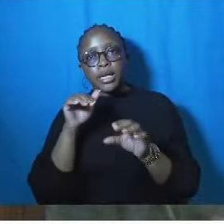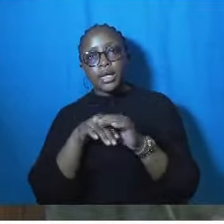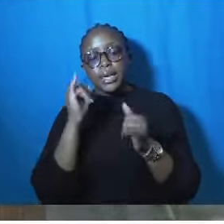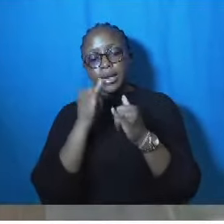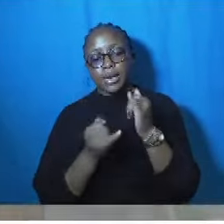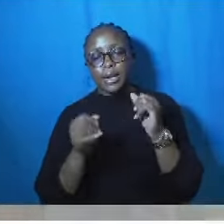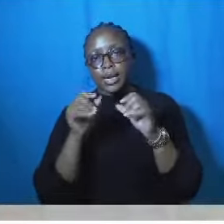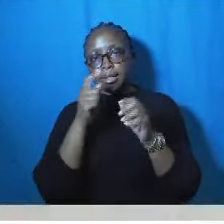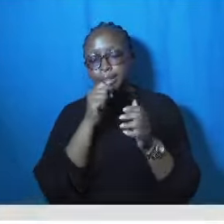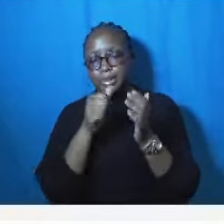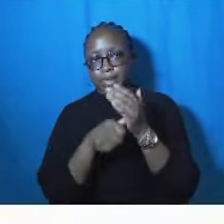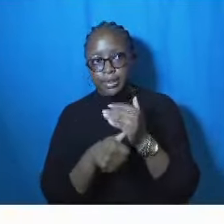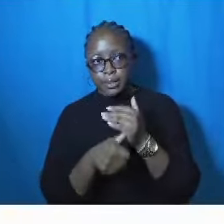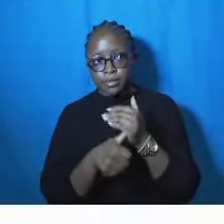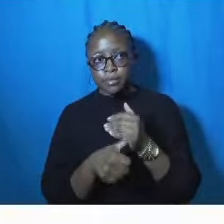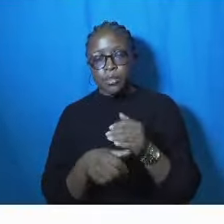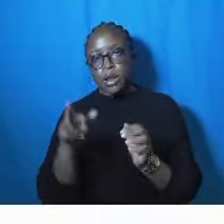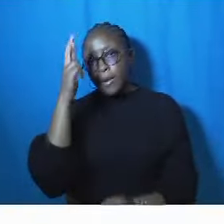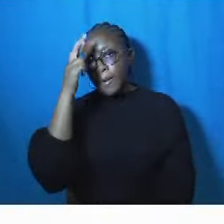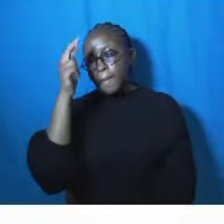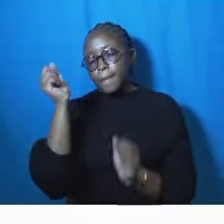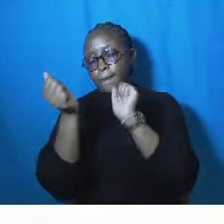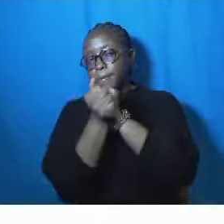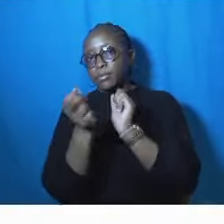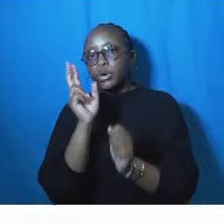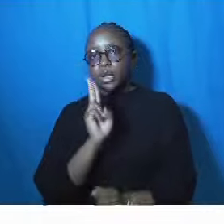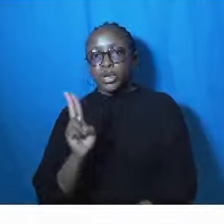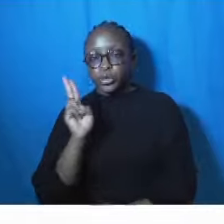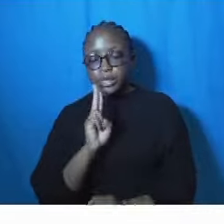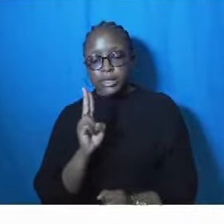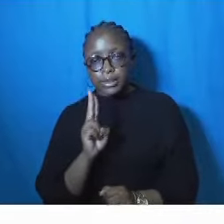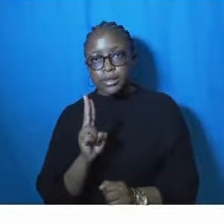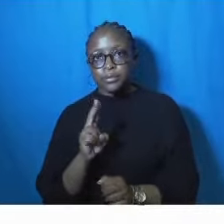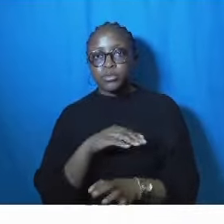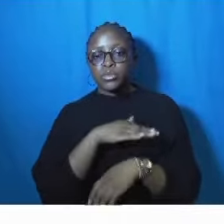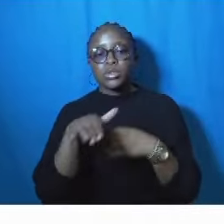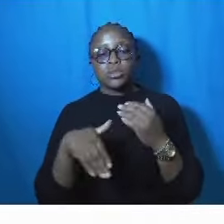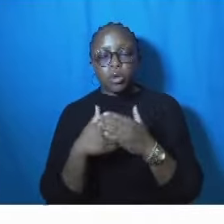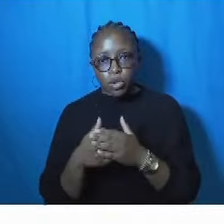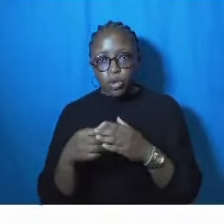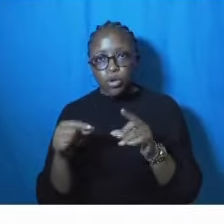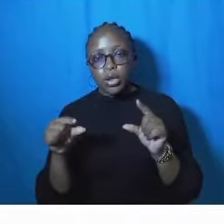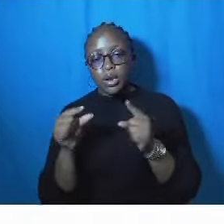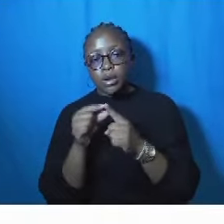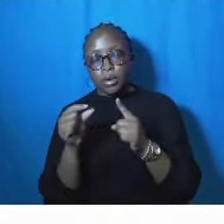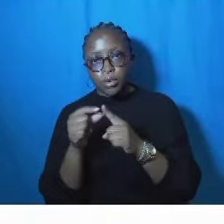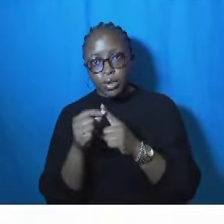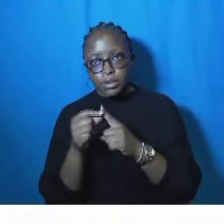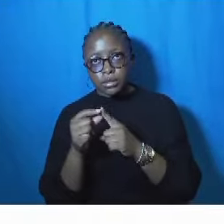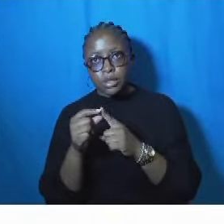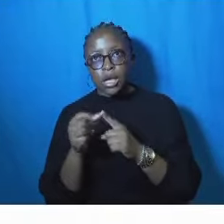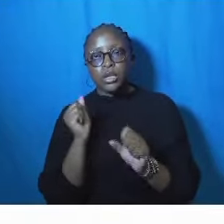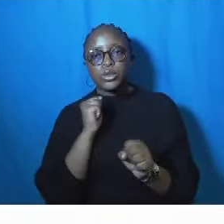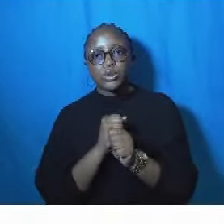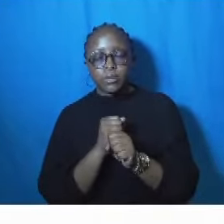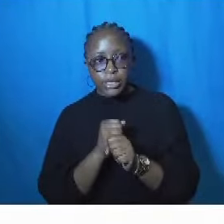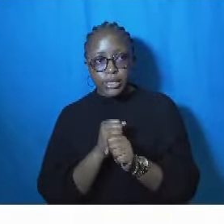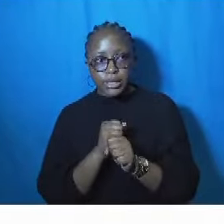Hebrew scripture, the canon of scripture for the Hebrews, to make his point.